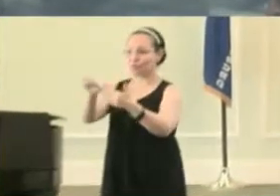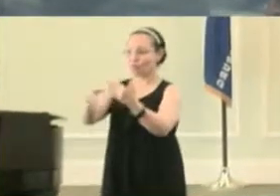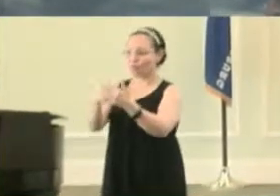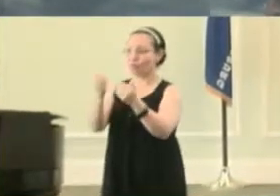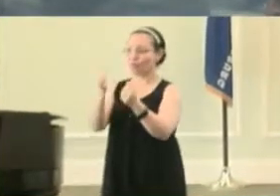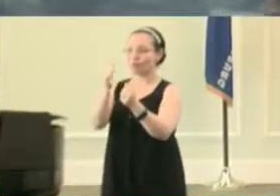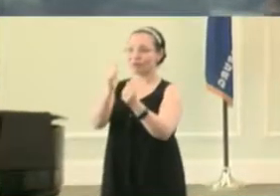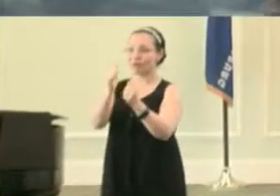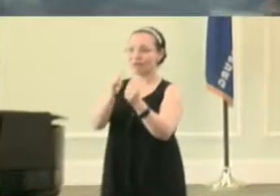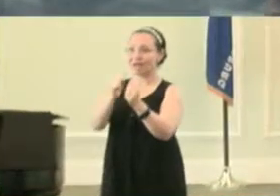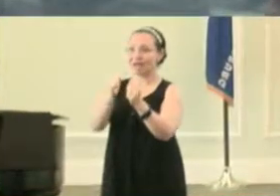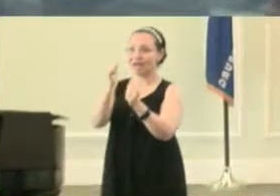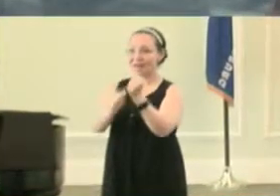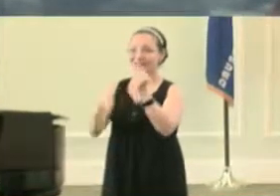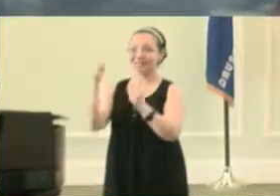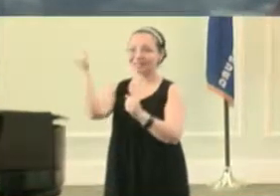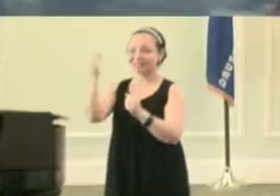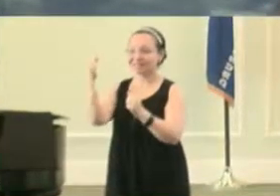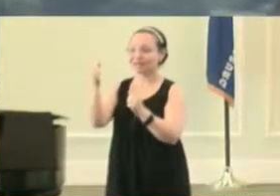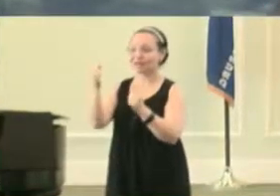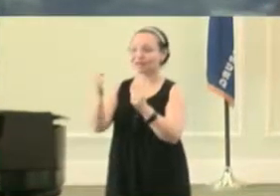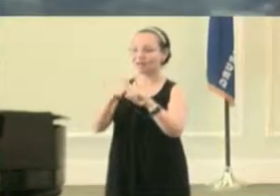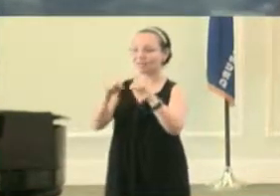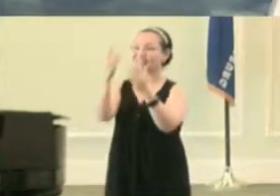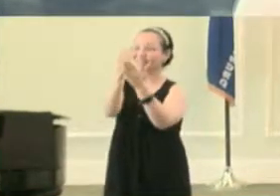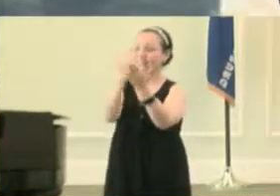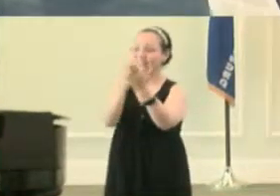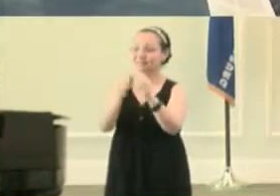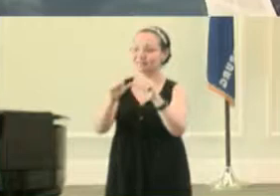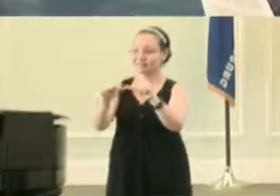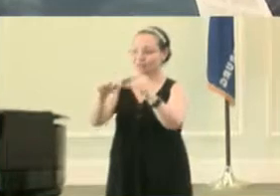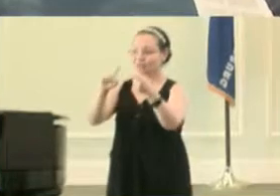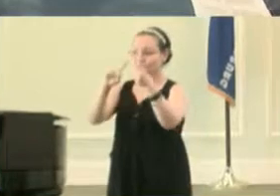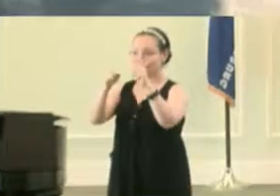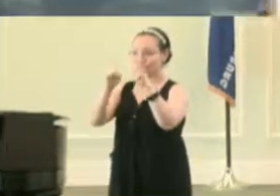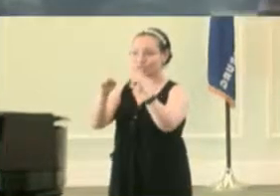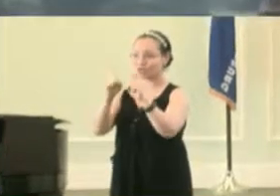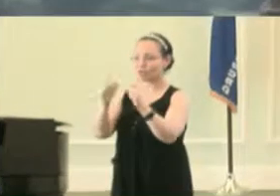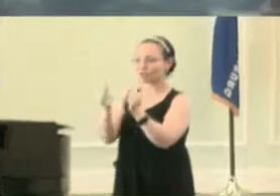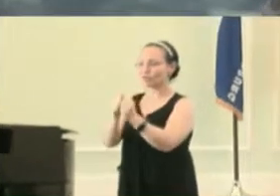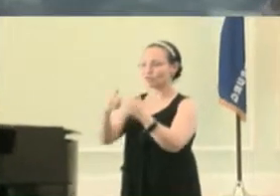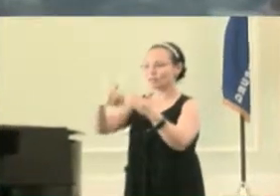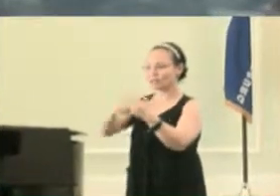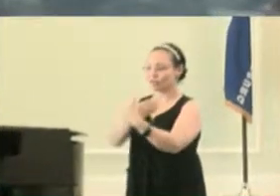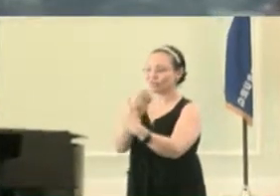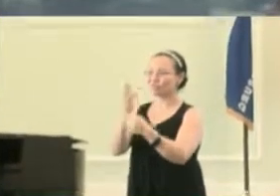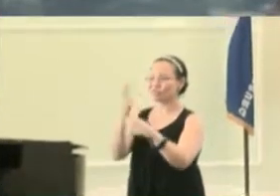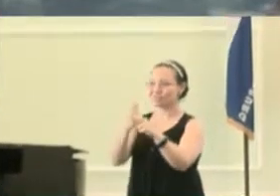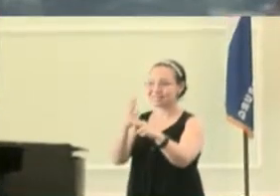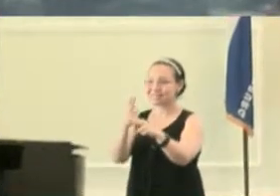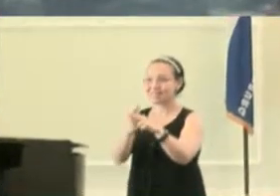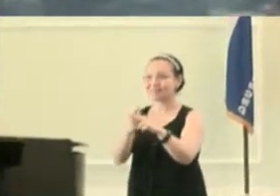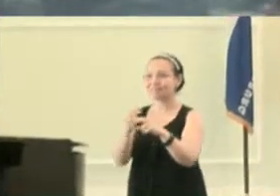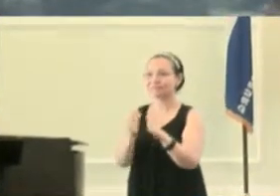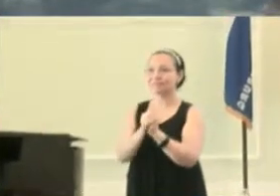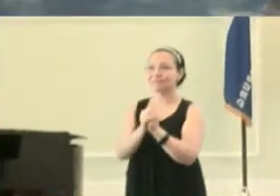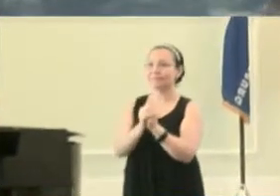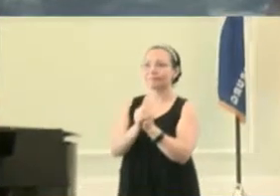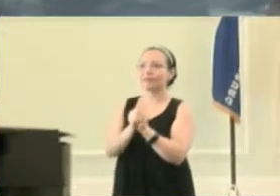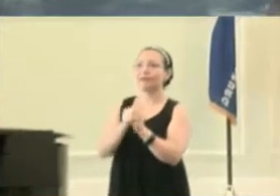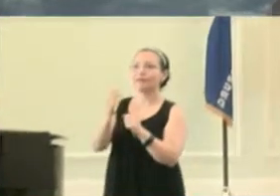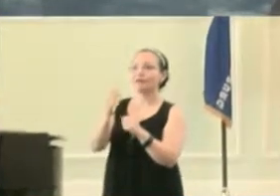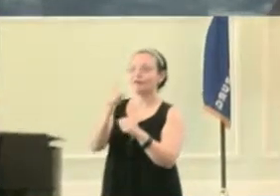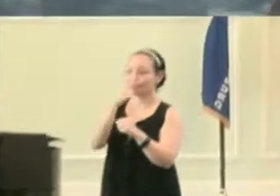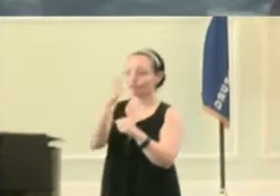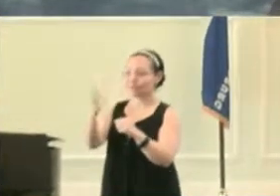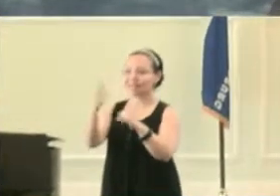but the list keeps changing, and we keep adding names as well. As you can see, the last name that you